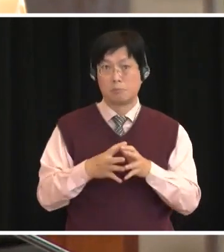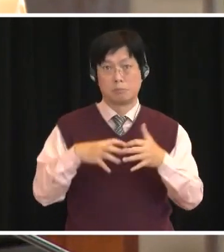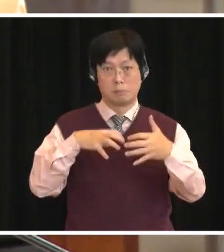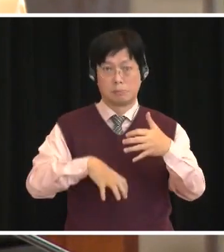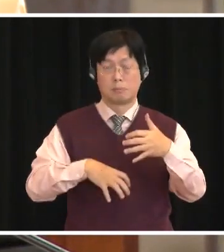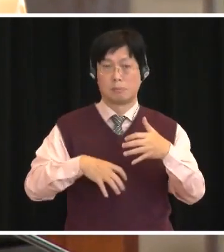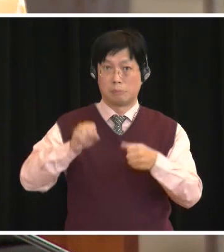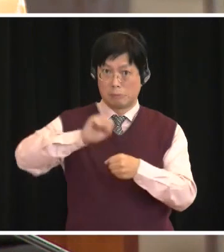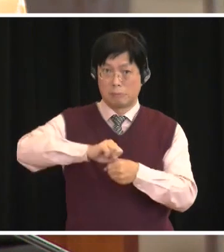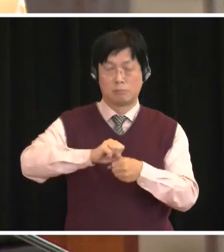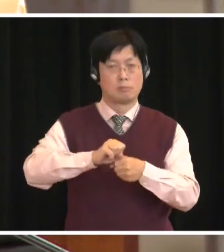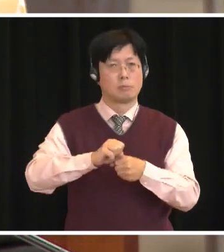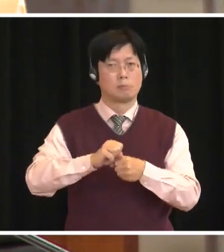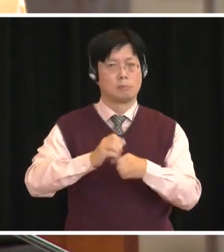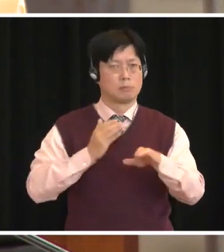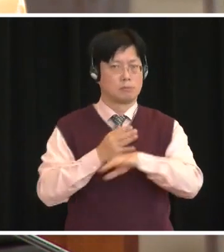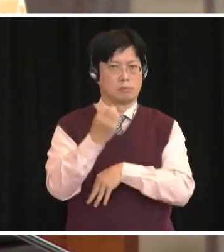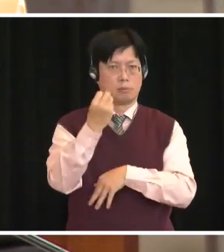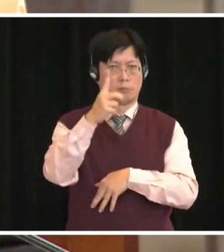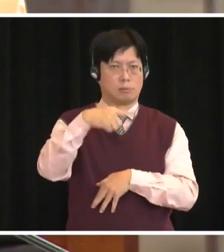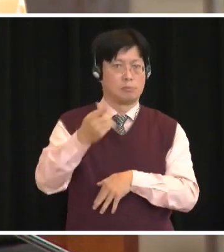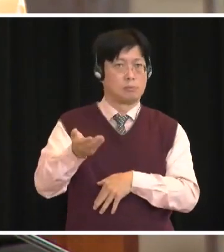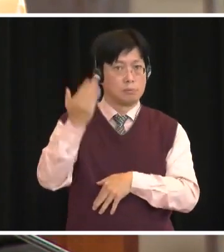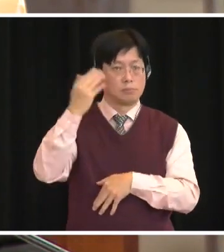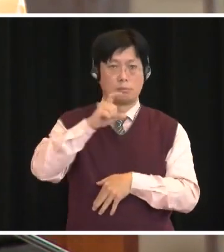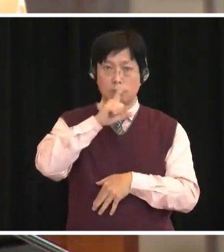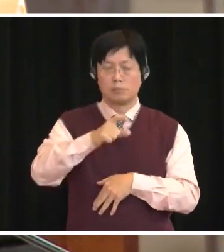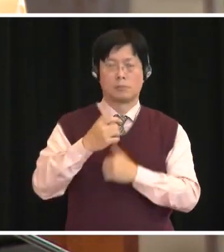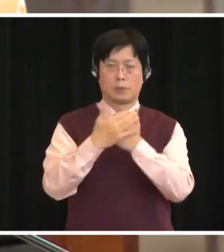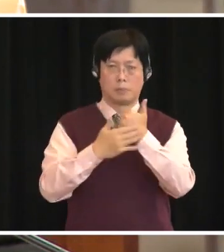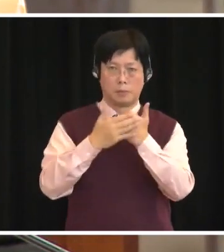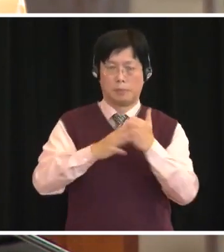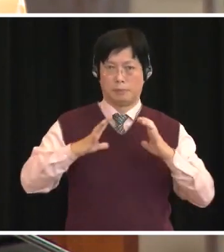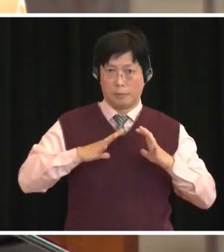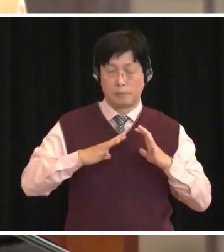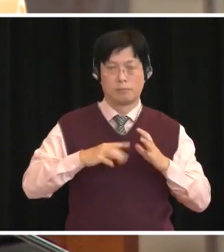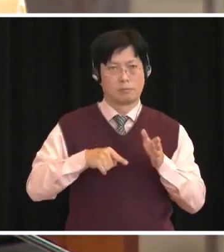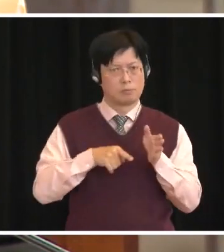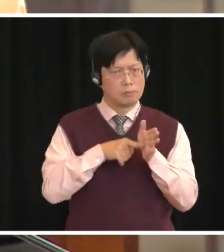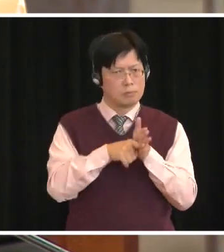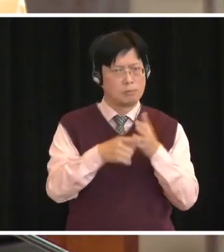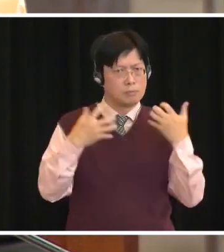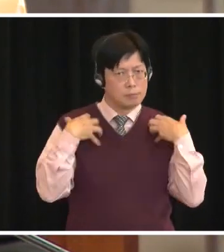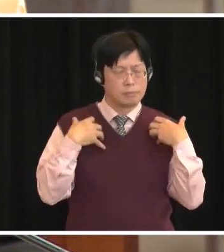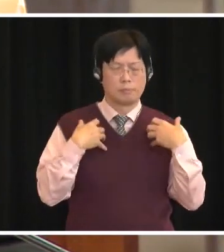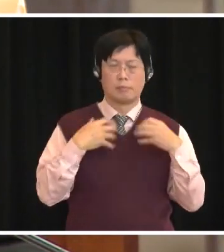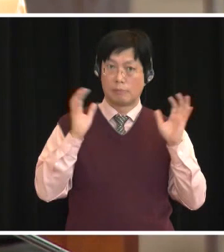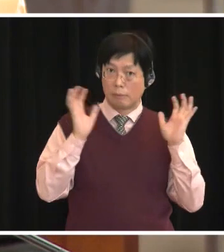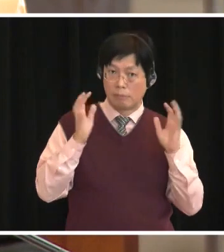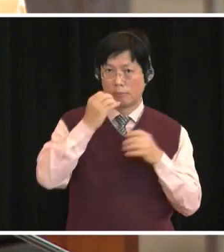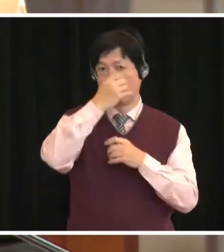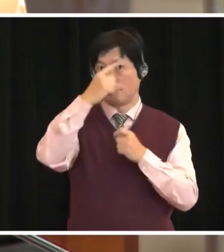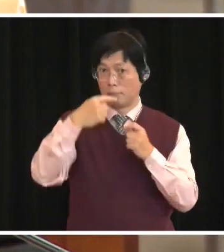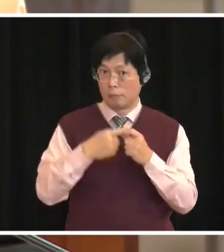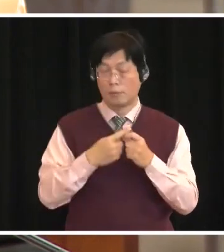have 159 precincts throughout Taiwan, and we have increased